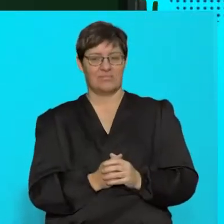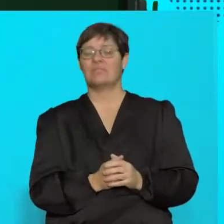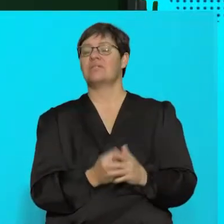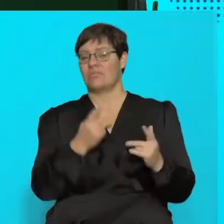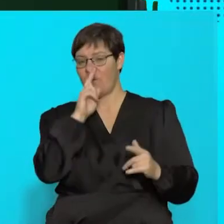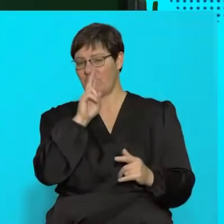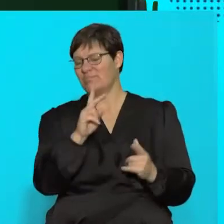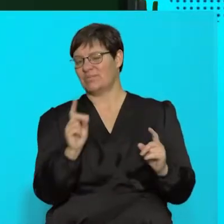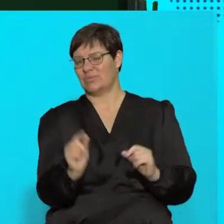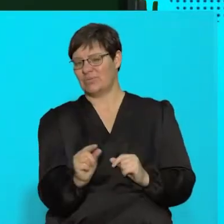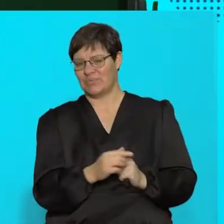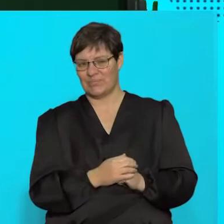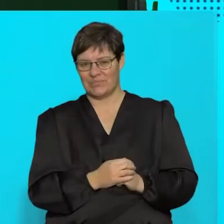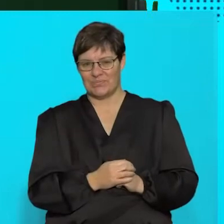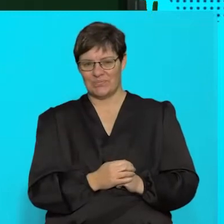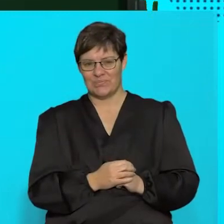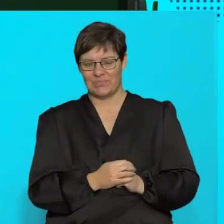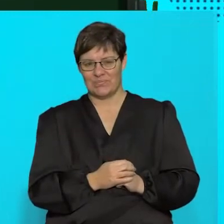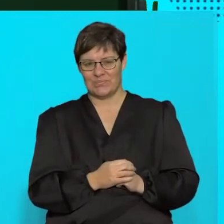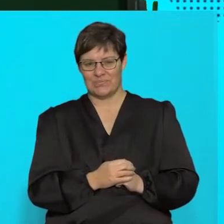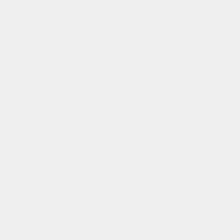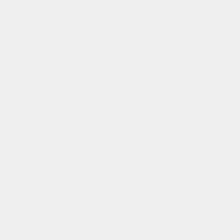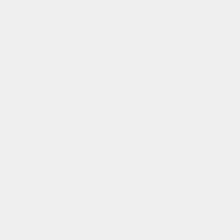fantastic. Hope to see you shortly.